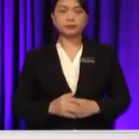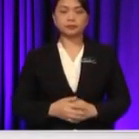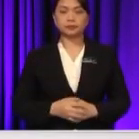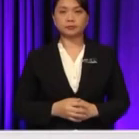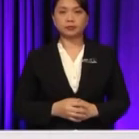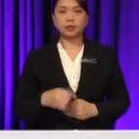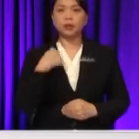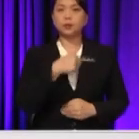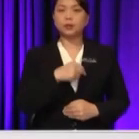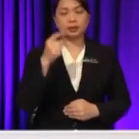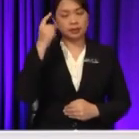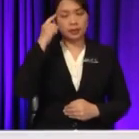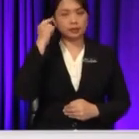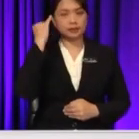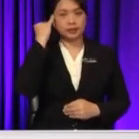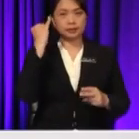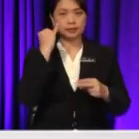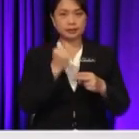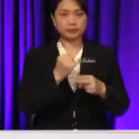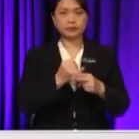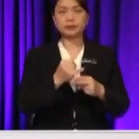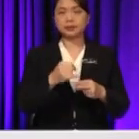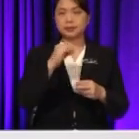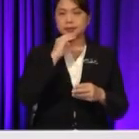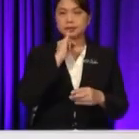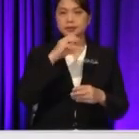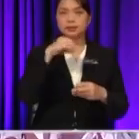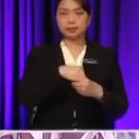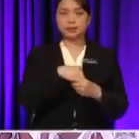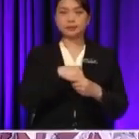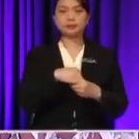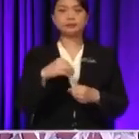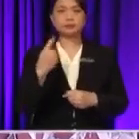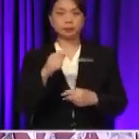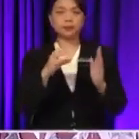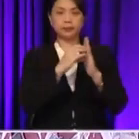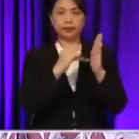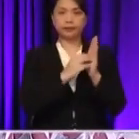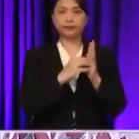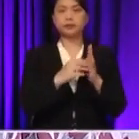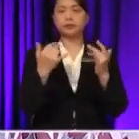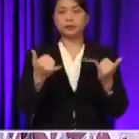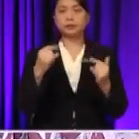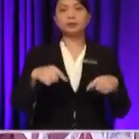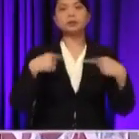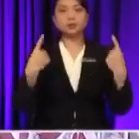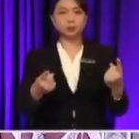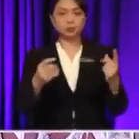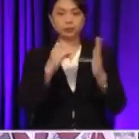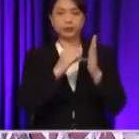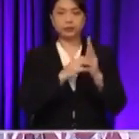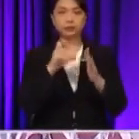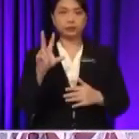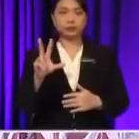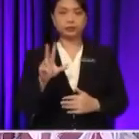can identify that it is the main idea of the paragraph. So mm-hmm. yes. Okay, why don't we move on to paragraph 3? Can I